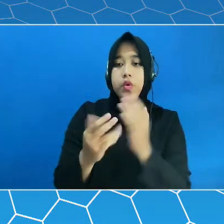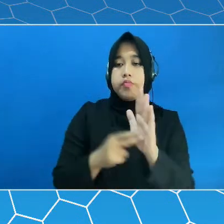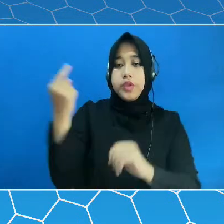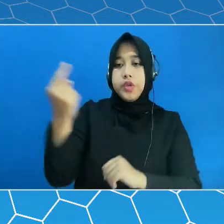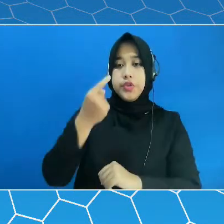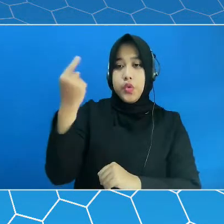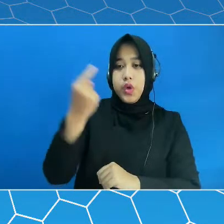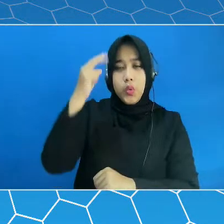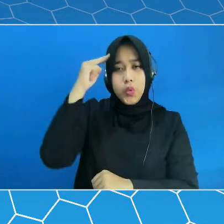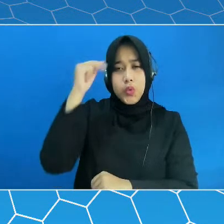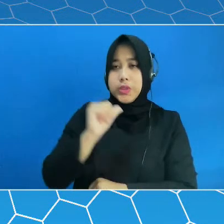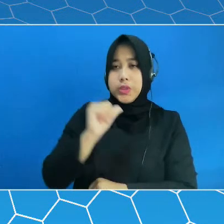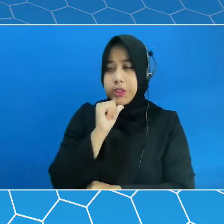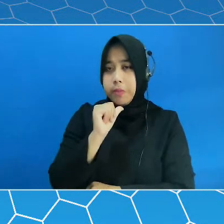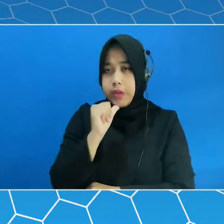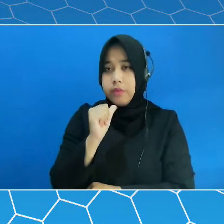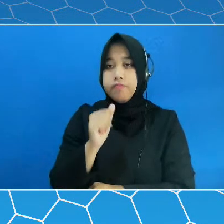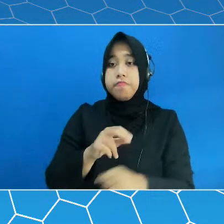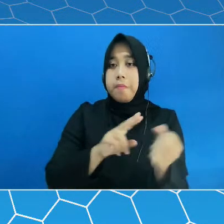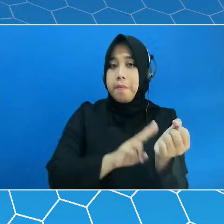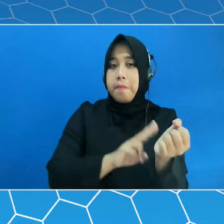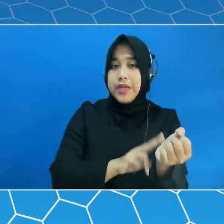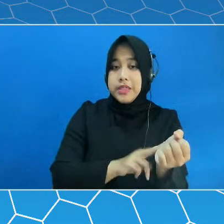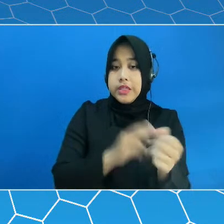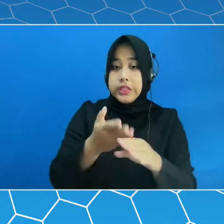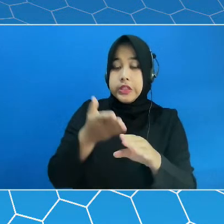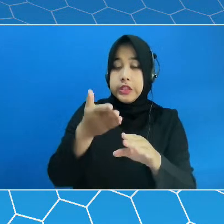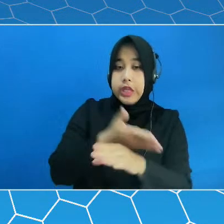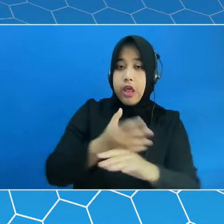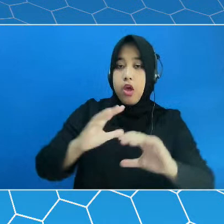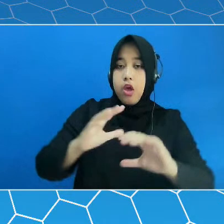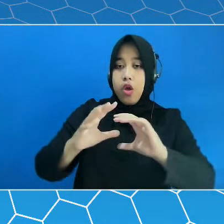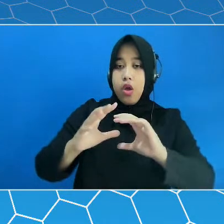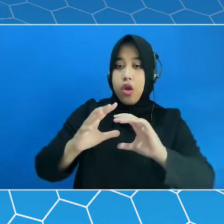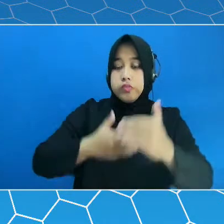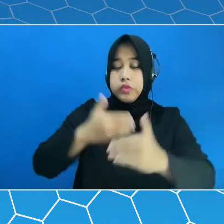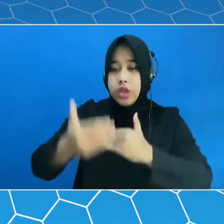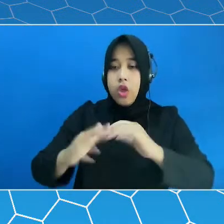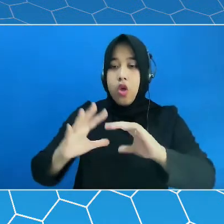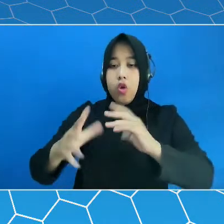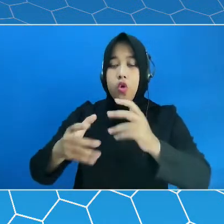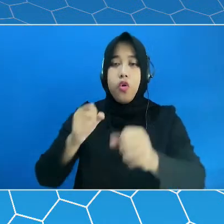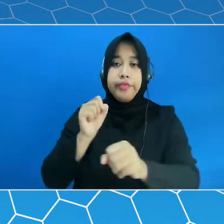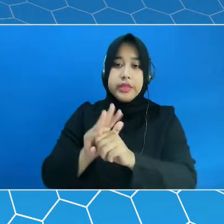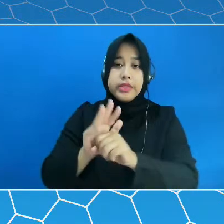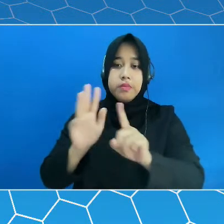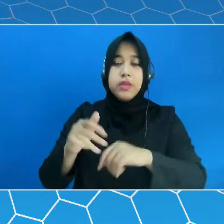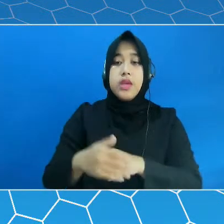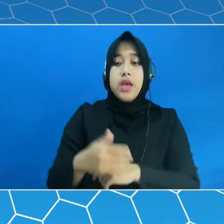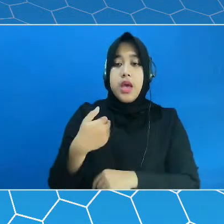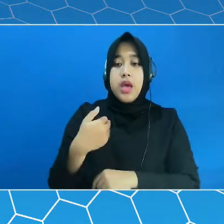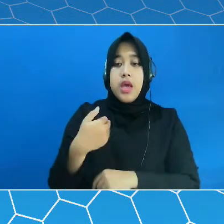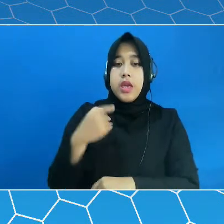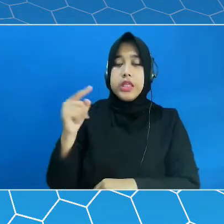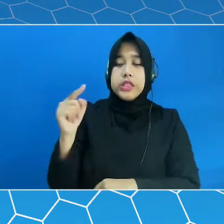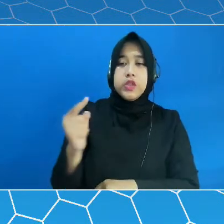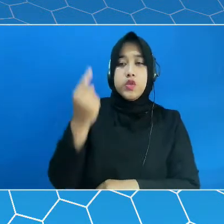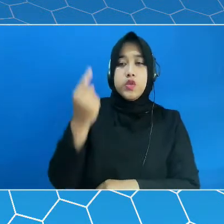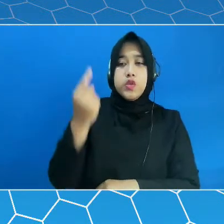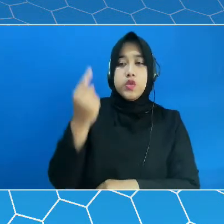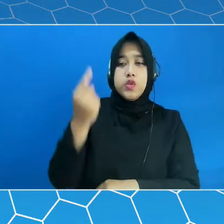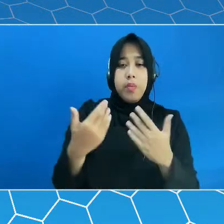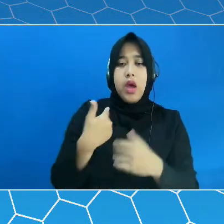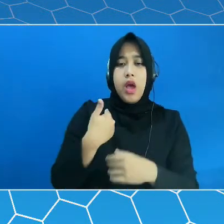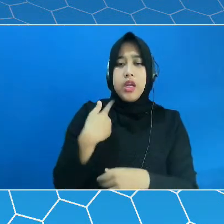discharge. So around 1 in 10 people with COVID-19 continue to experience symptoms and